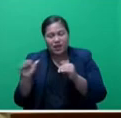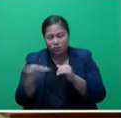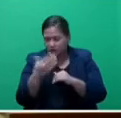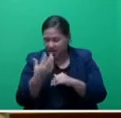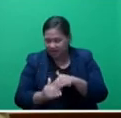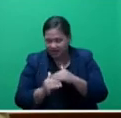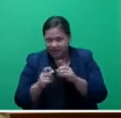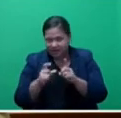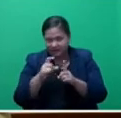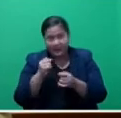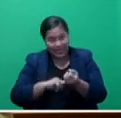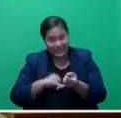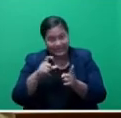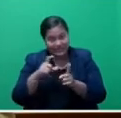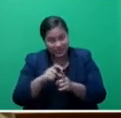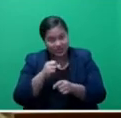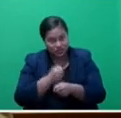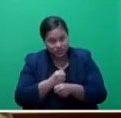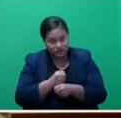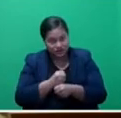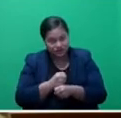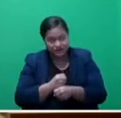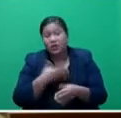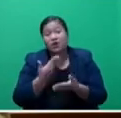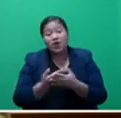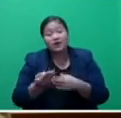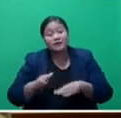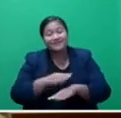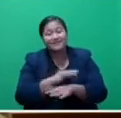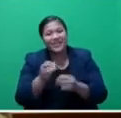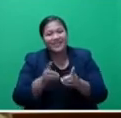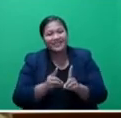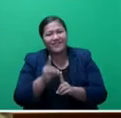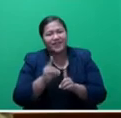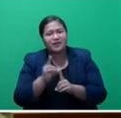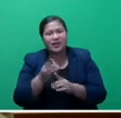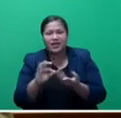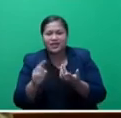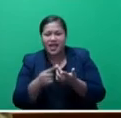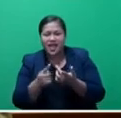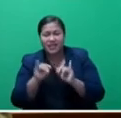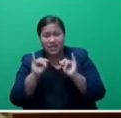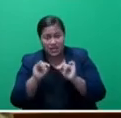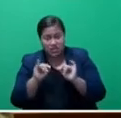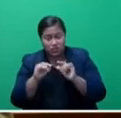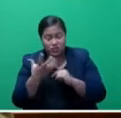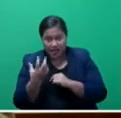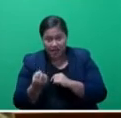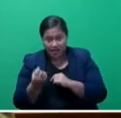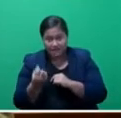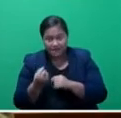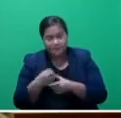Goals. While still on maritime development, Mr. Speaker, sir, the other pertinent issue that continues to